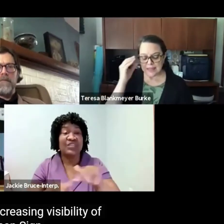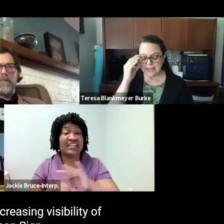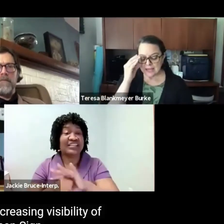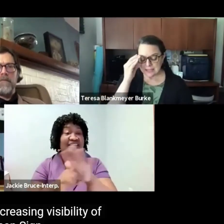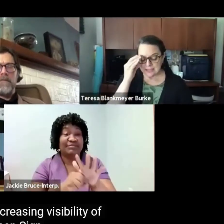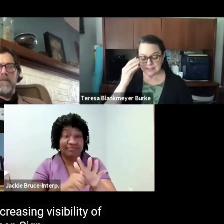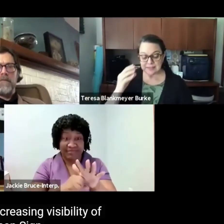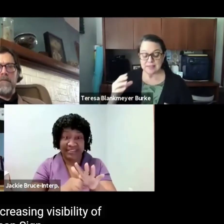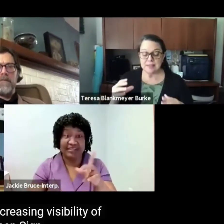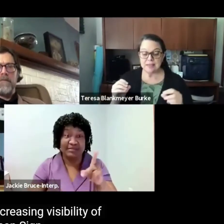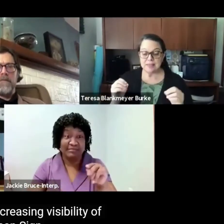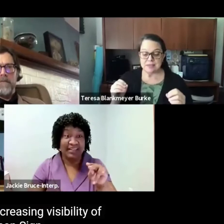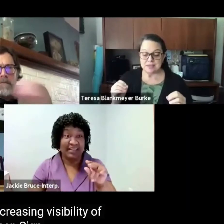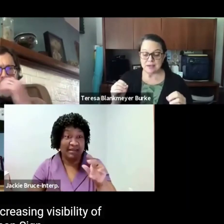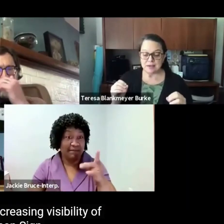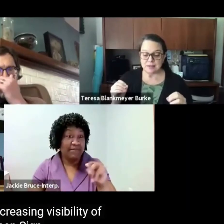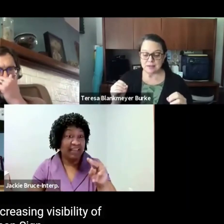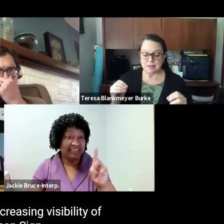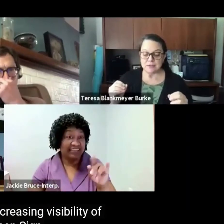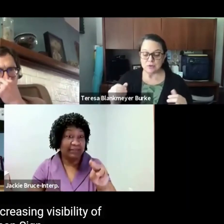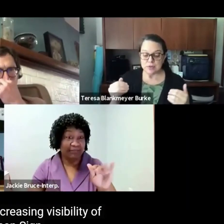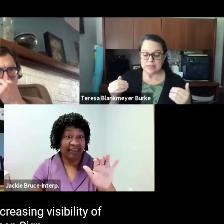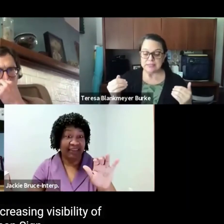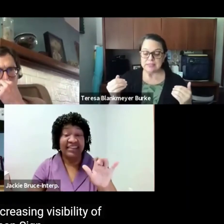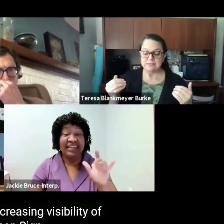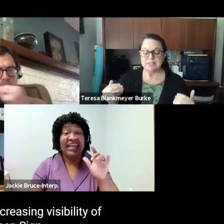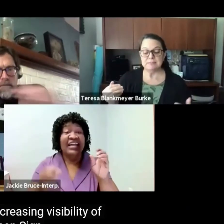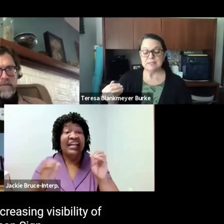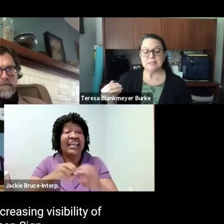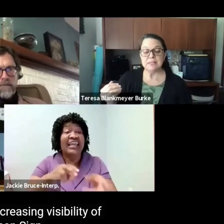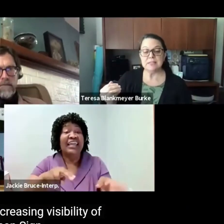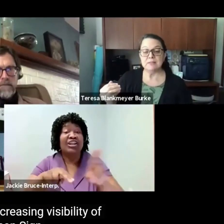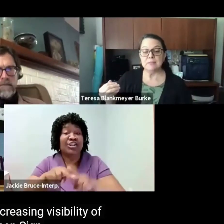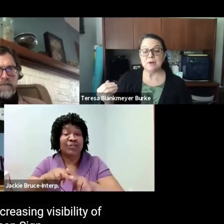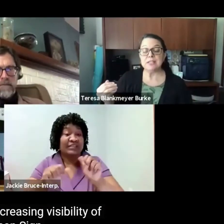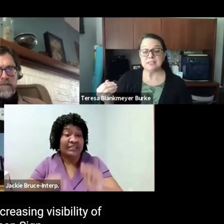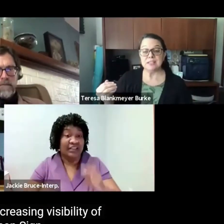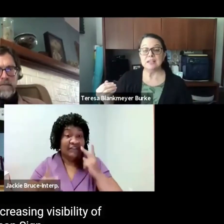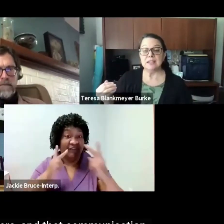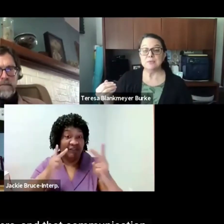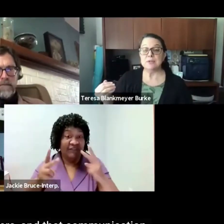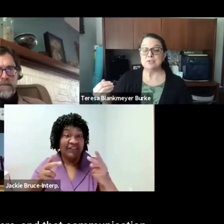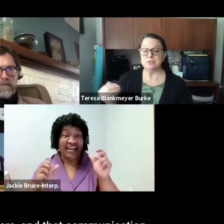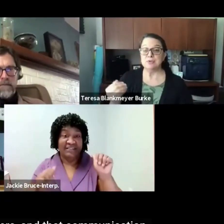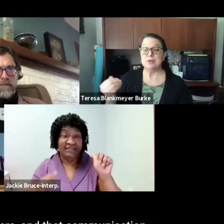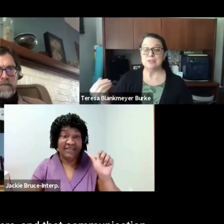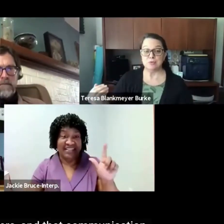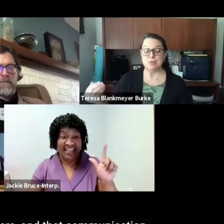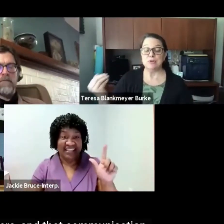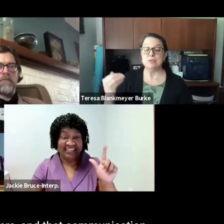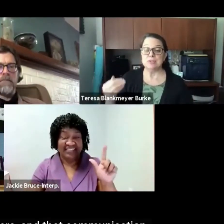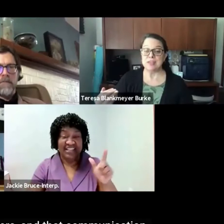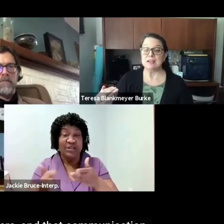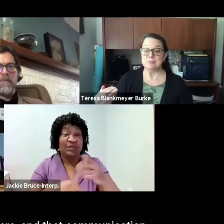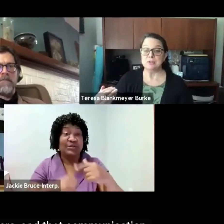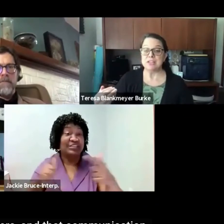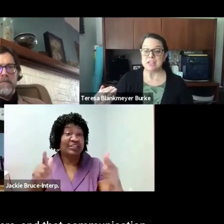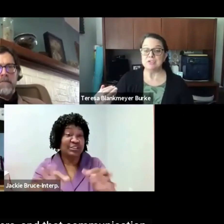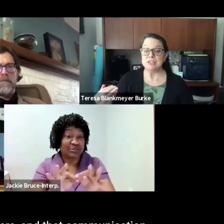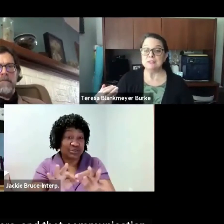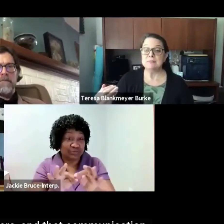pandemic, and that is the increasing visibility of American Sign Language through interpreters and